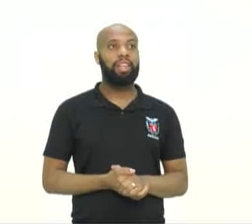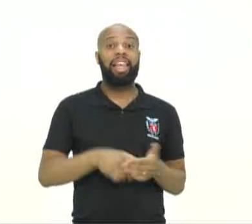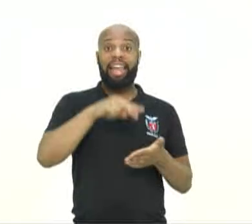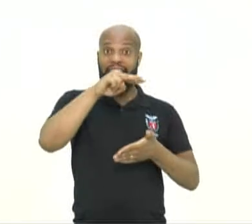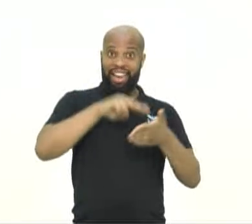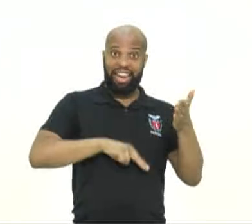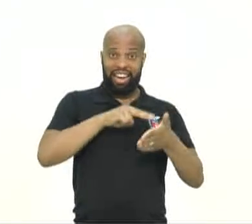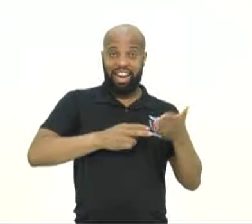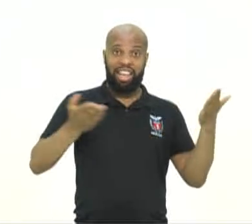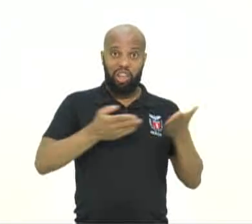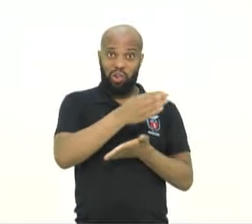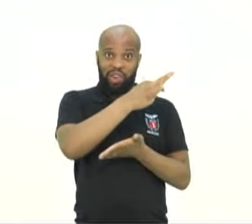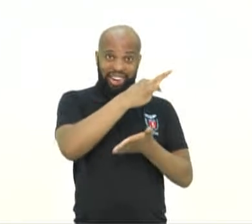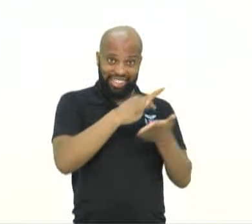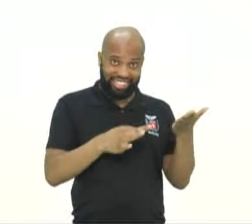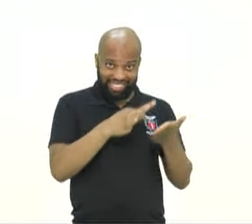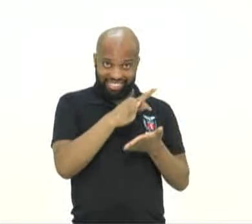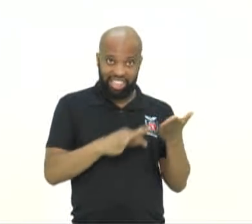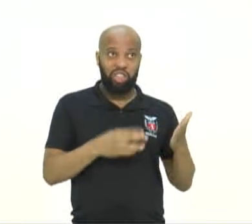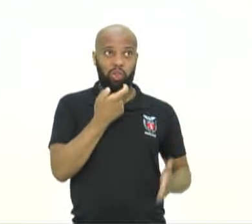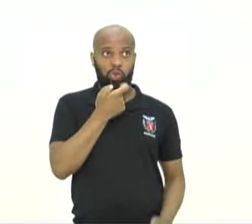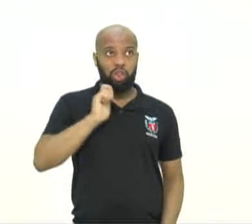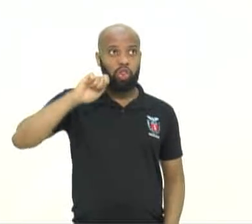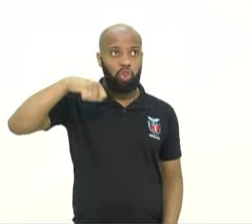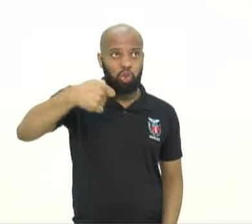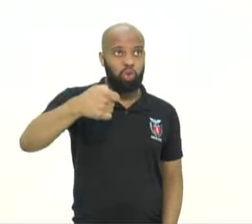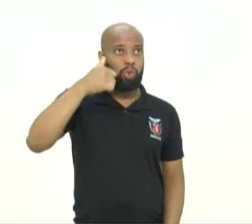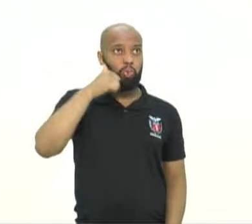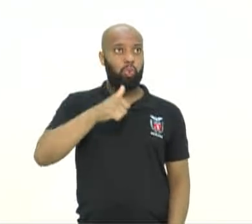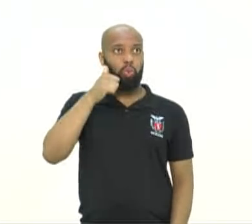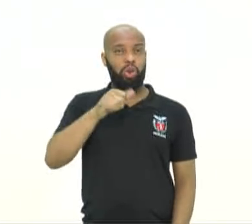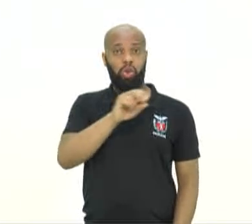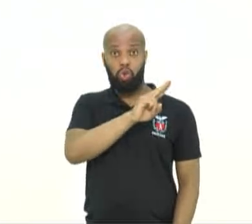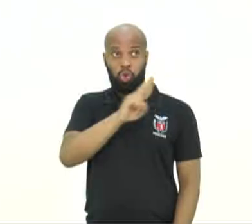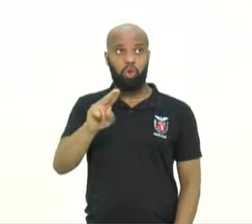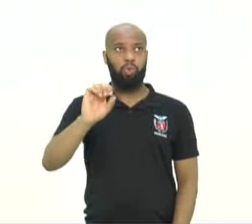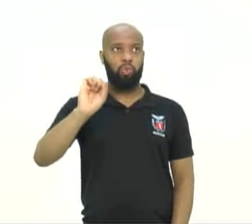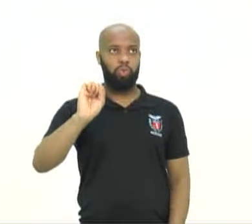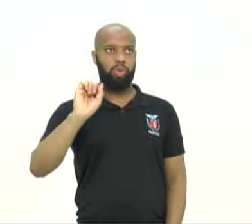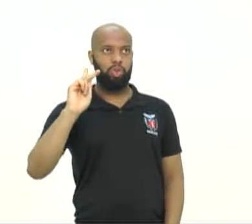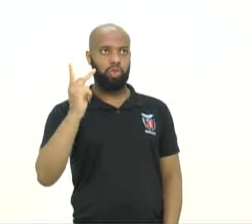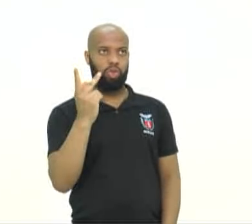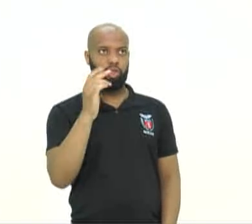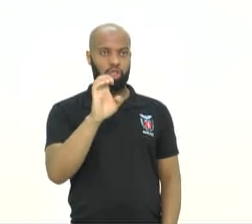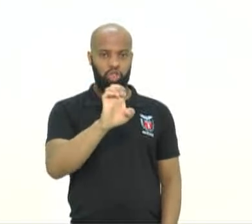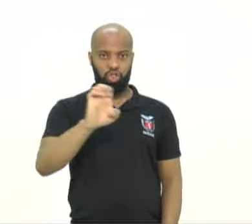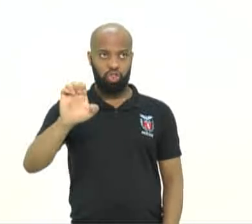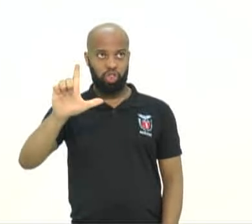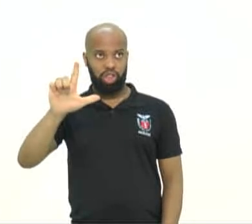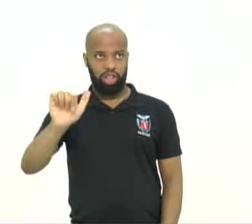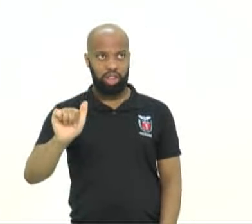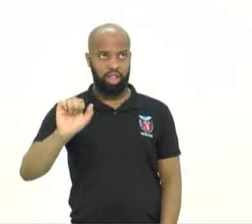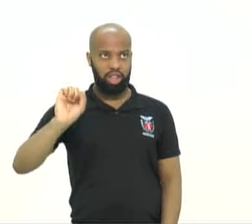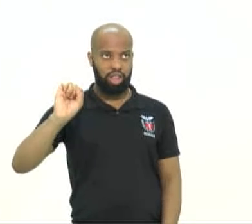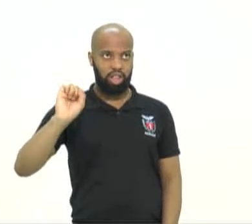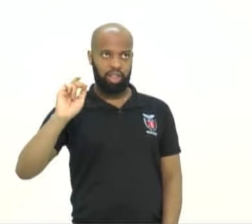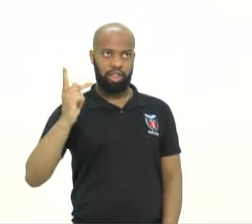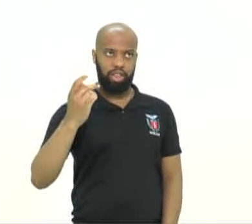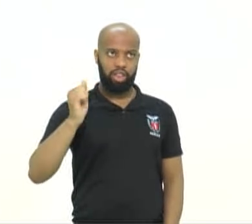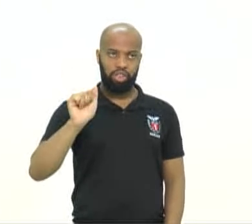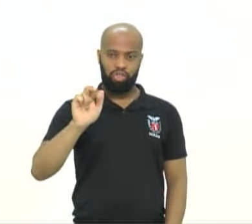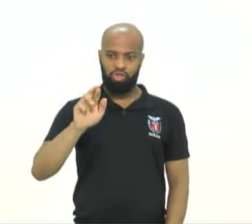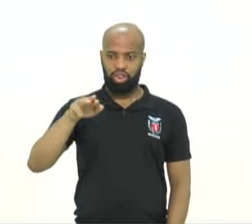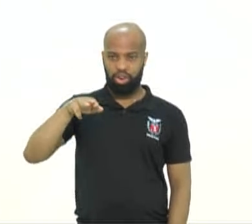Read a test about Sheila Sharma, o nome dela, ela é hindu. Despite losing both her arms and